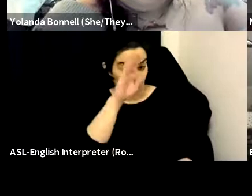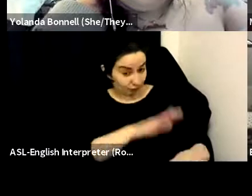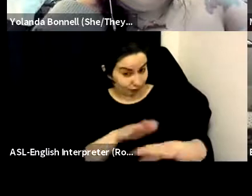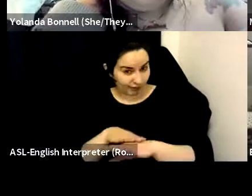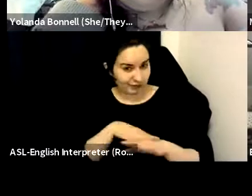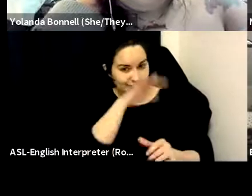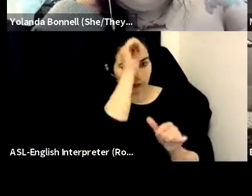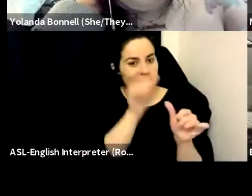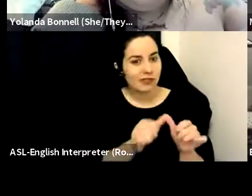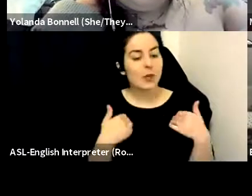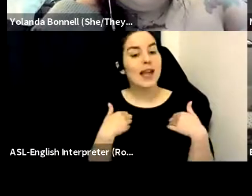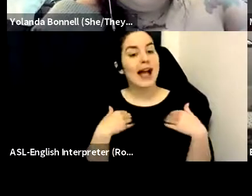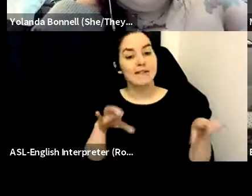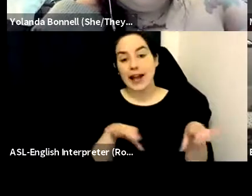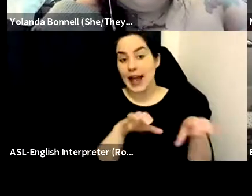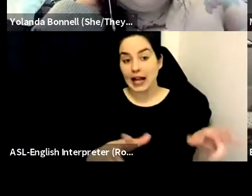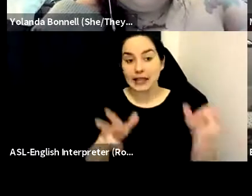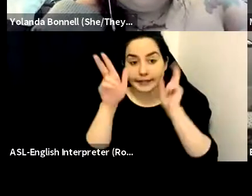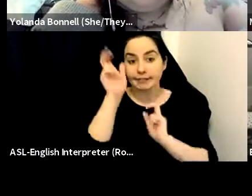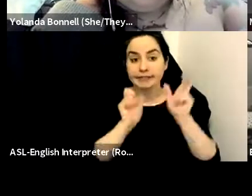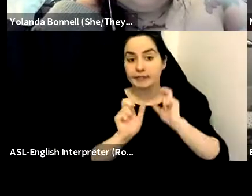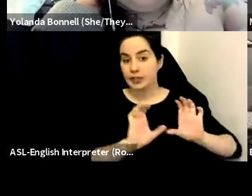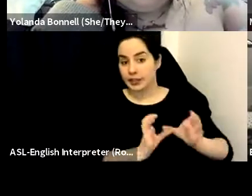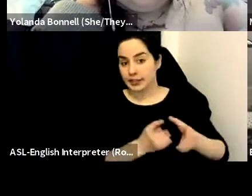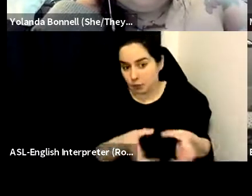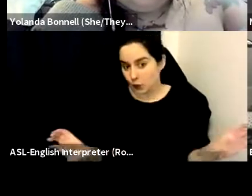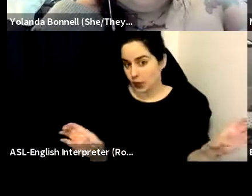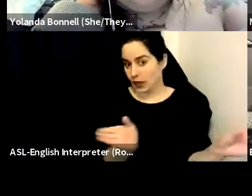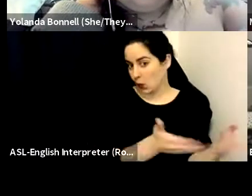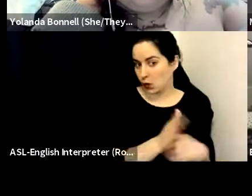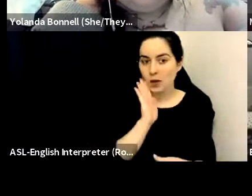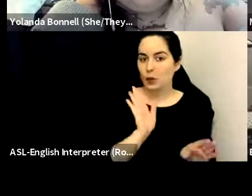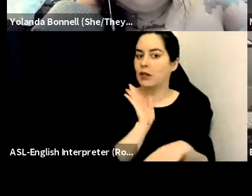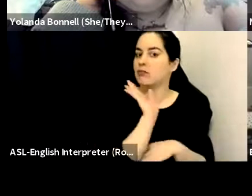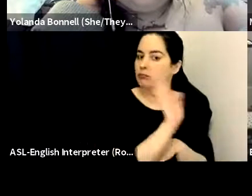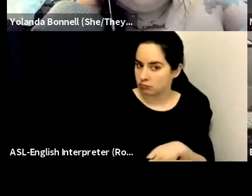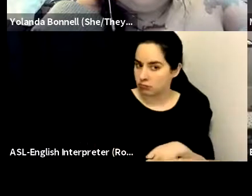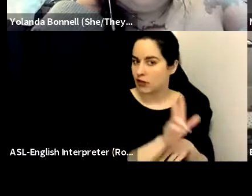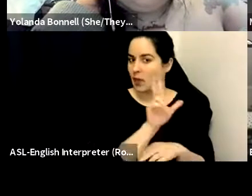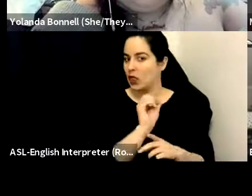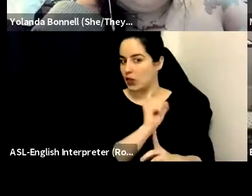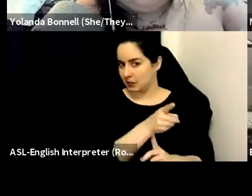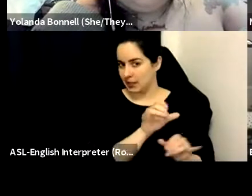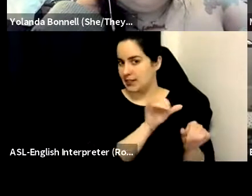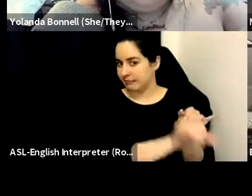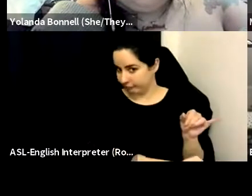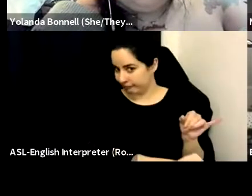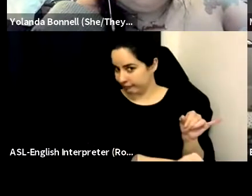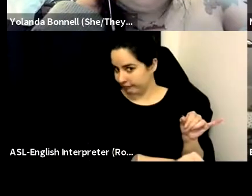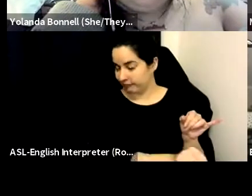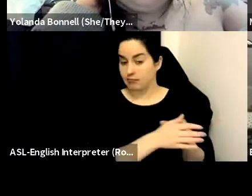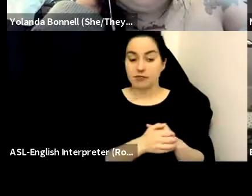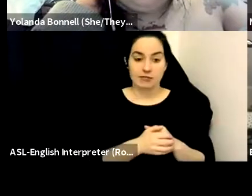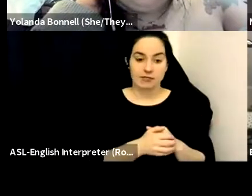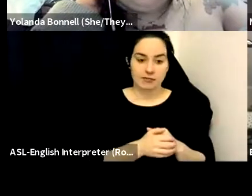a active listening breakout room that will remain open for the next 30 minutes. And so because